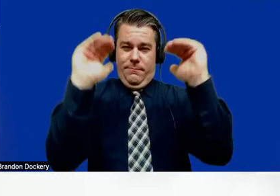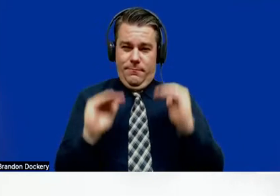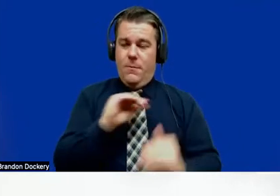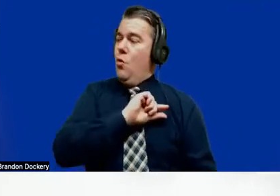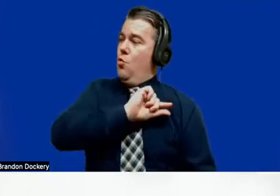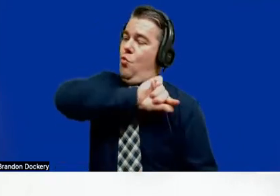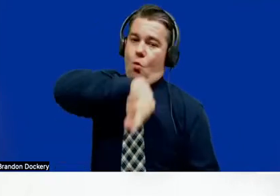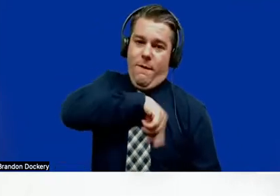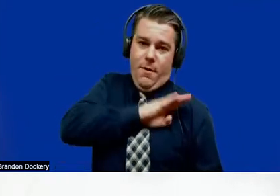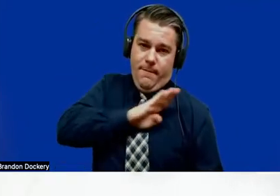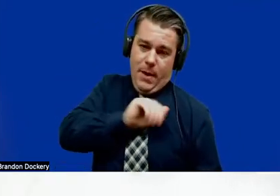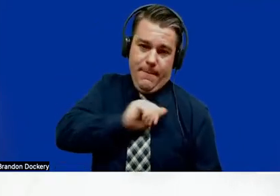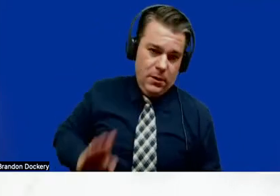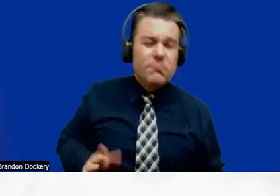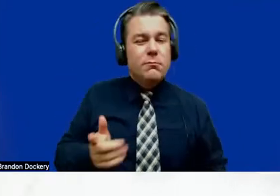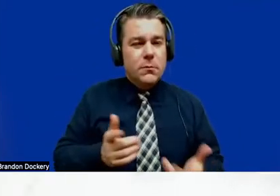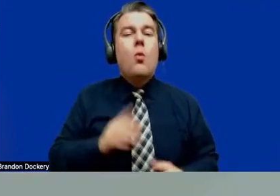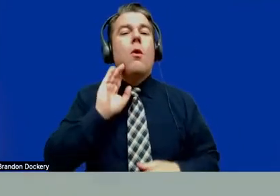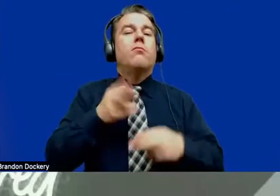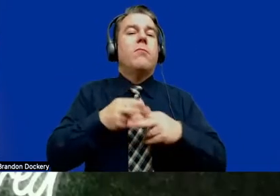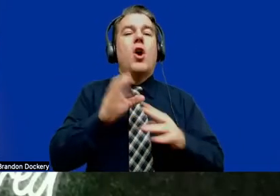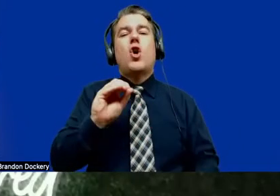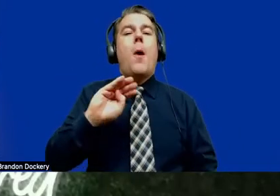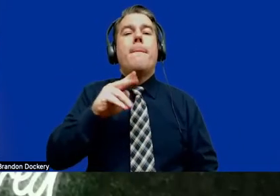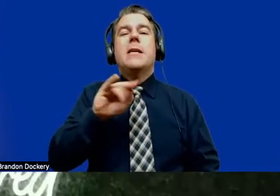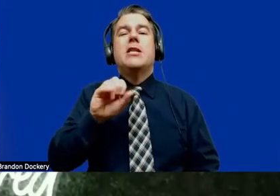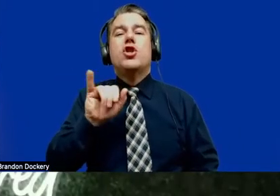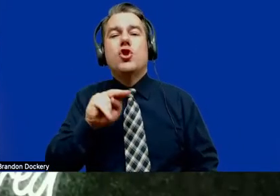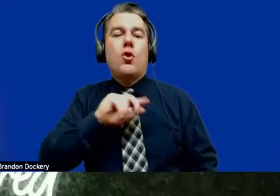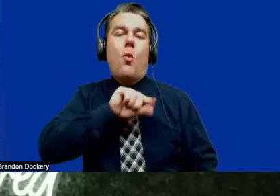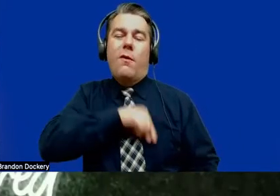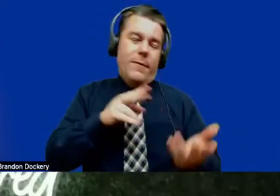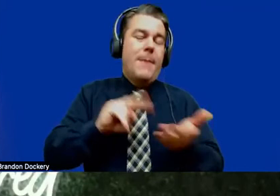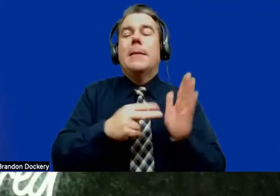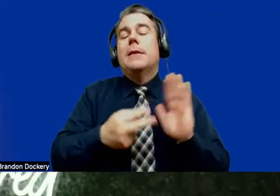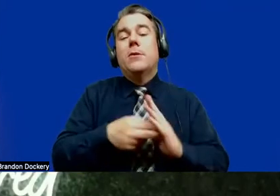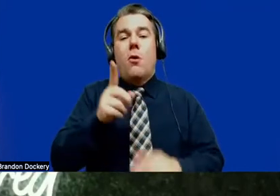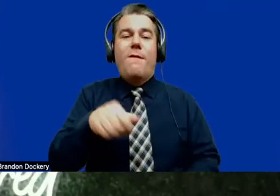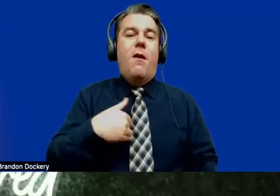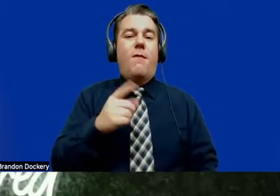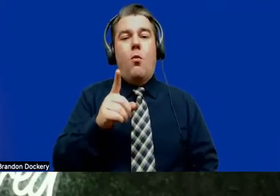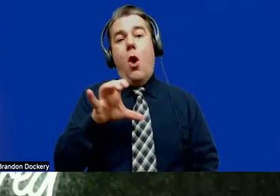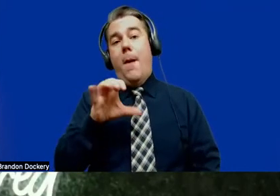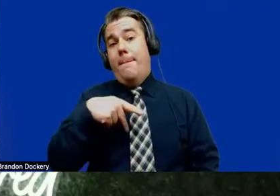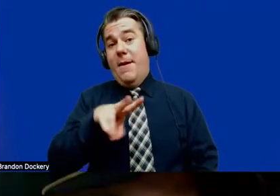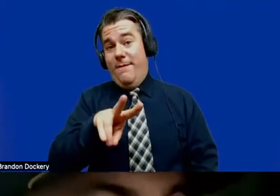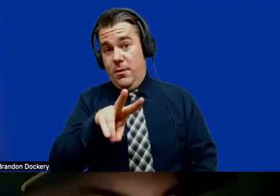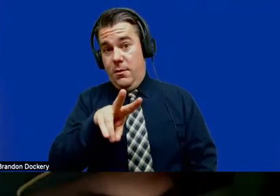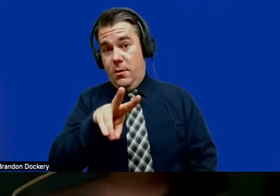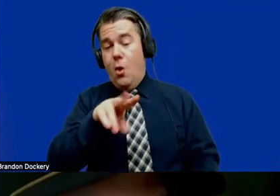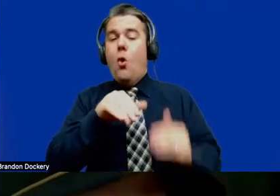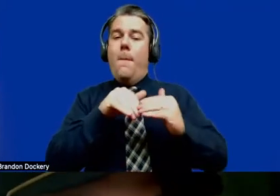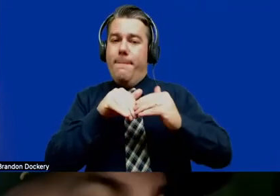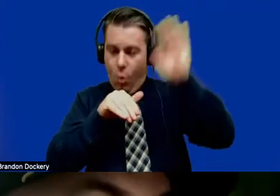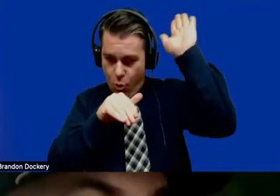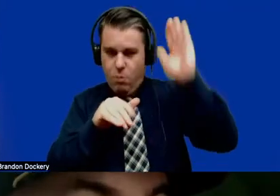referred to as being commission qualified. And what that's saying is you have to have a 100 PV or more to be